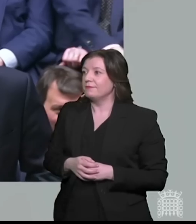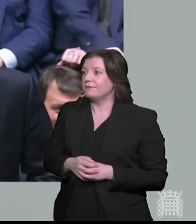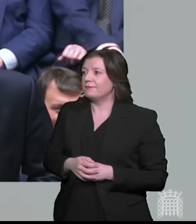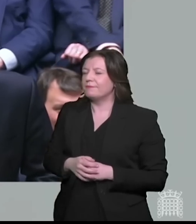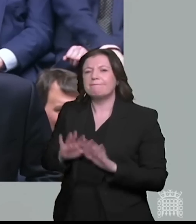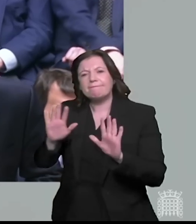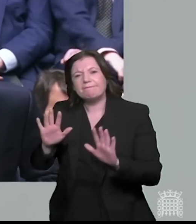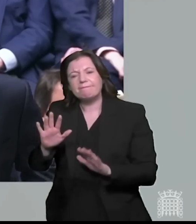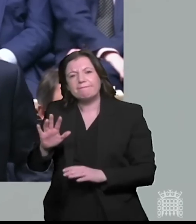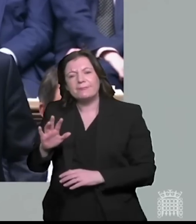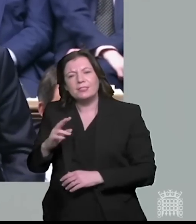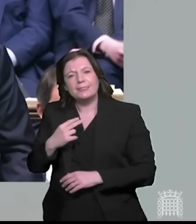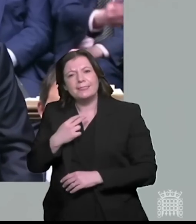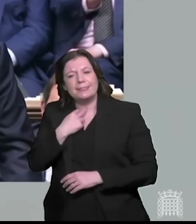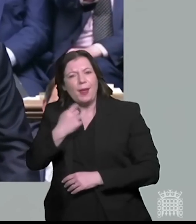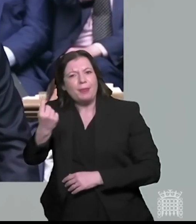Just a shame they never did any.